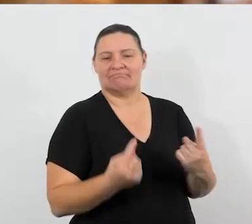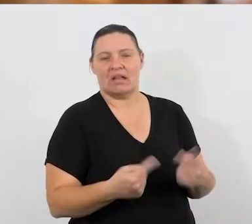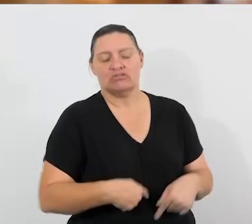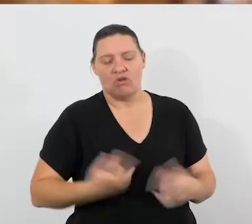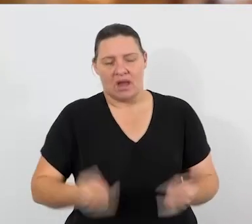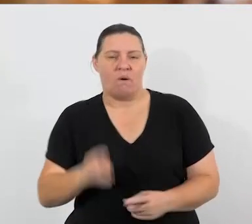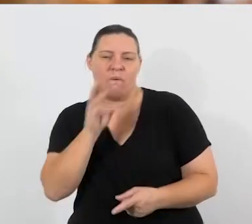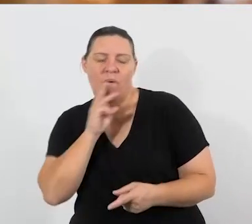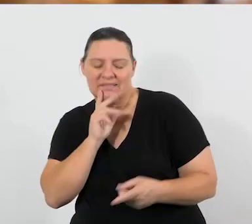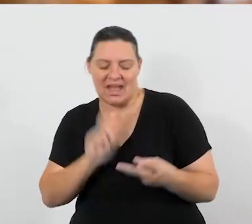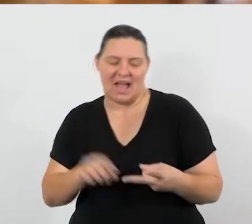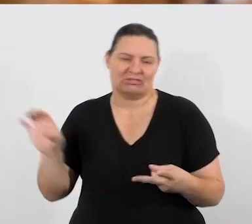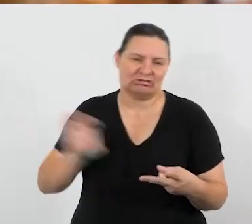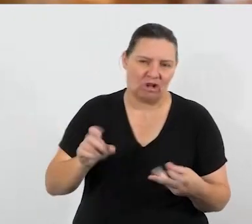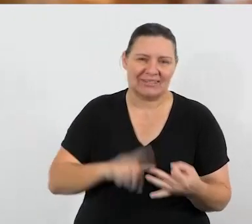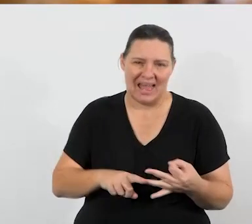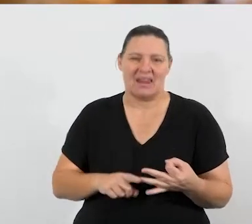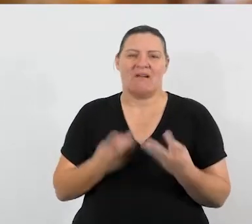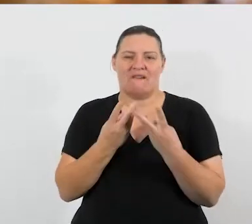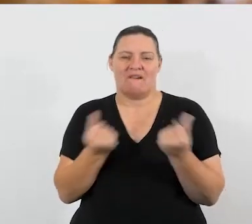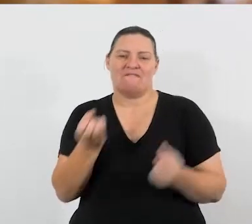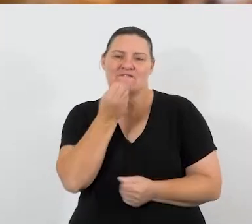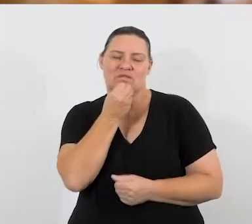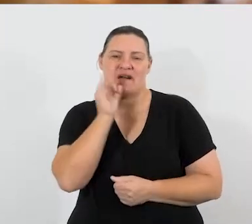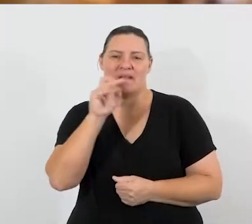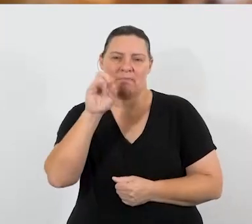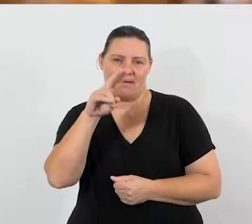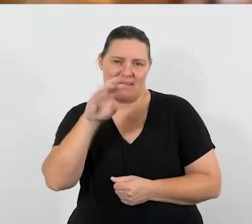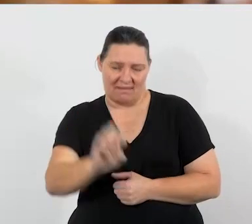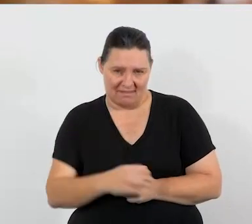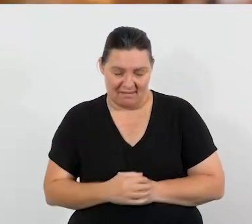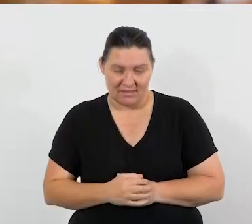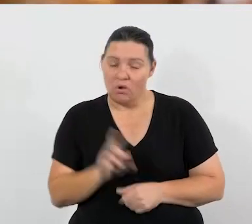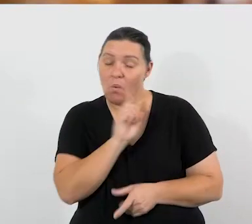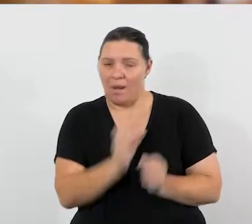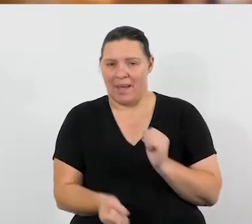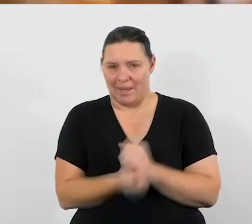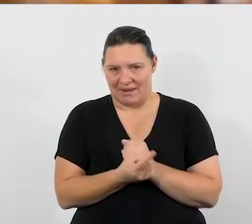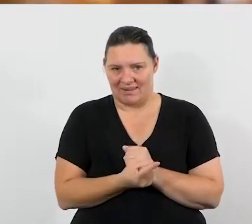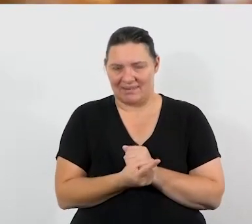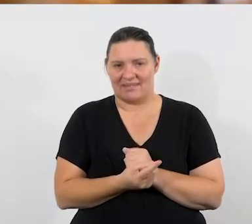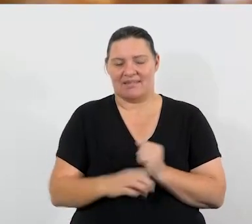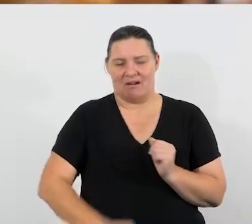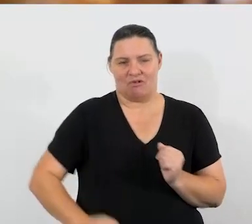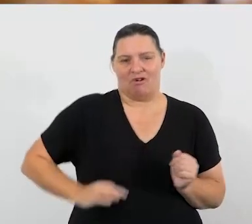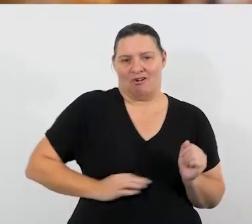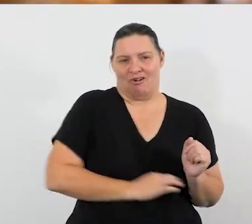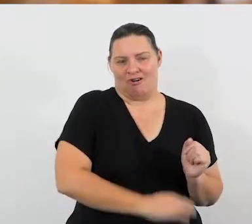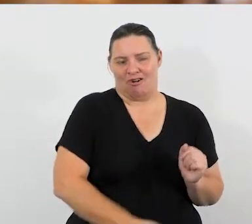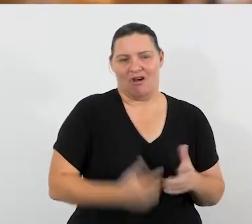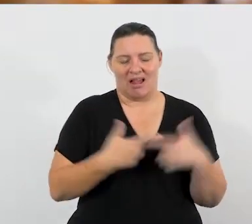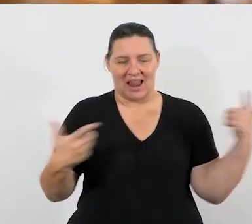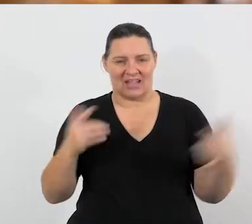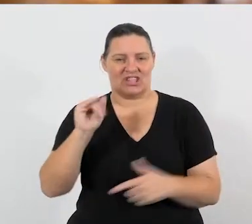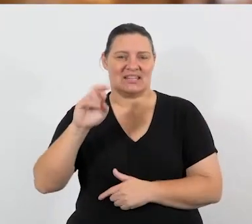as water, salts, and also fiber. So that is what happens in the large intestines. Then